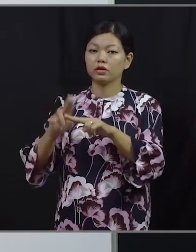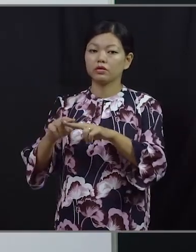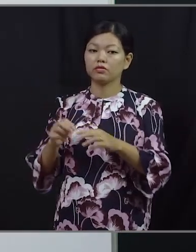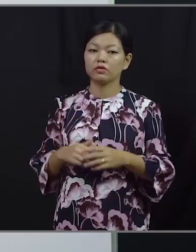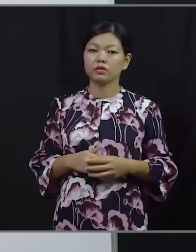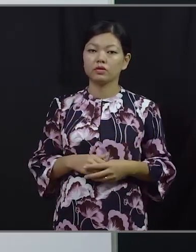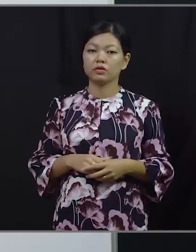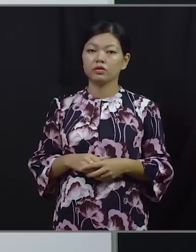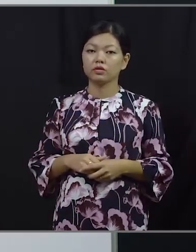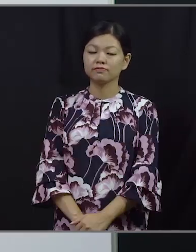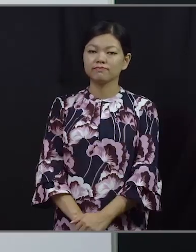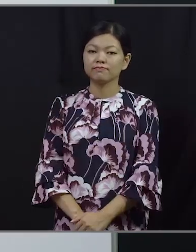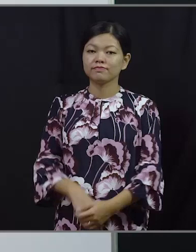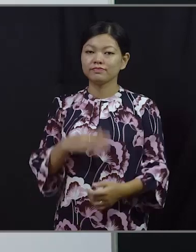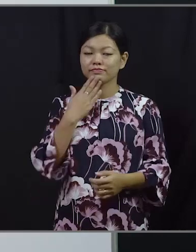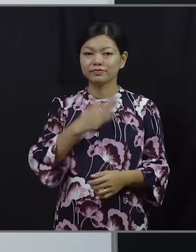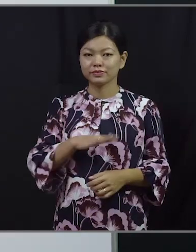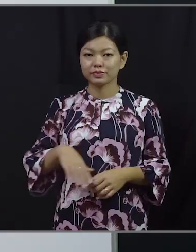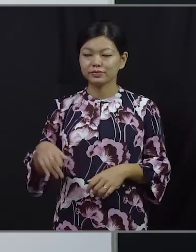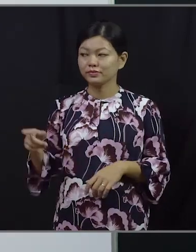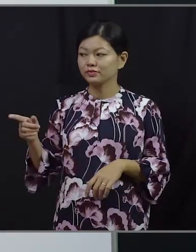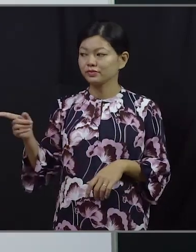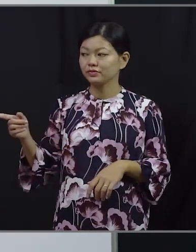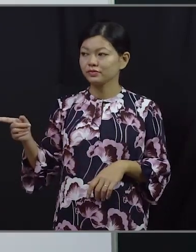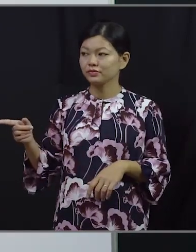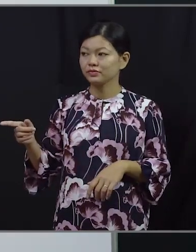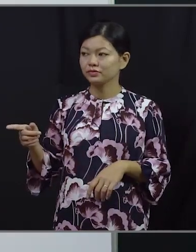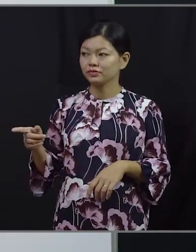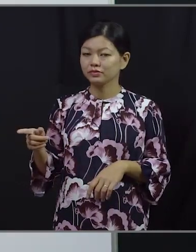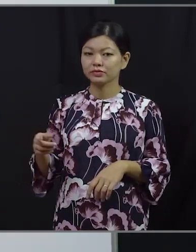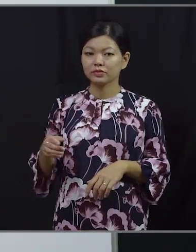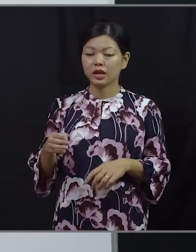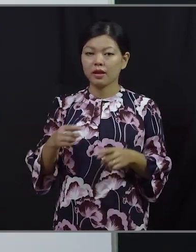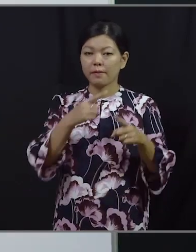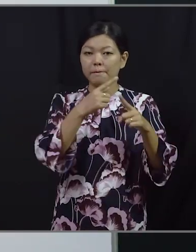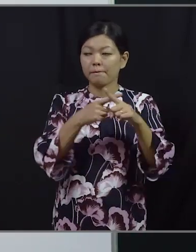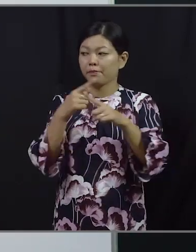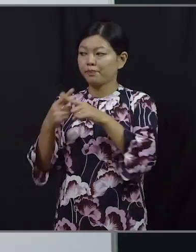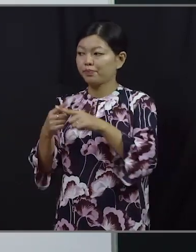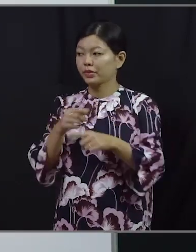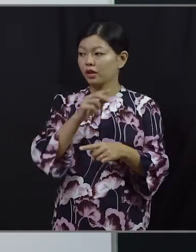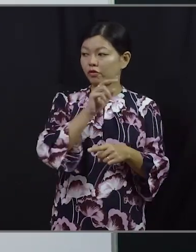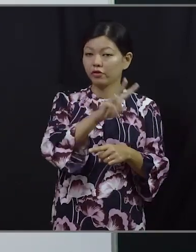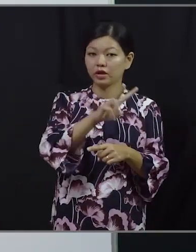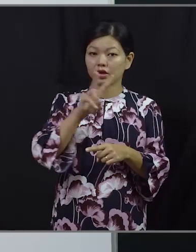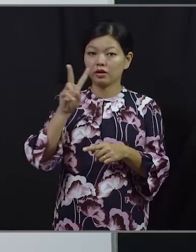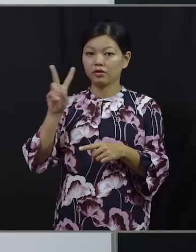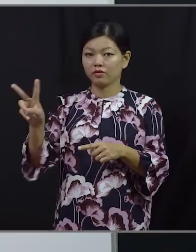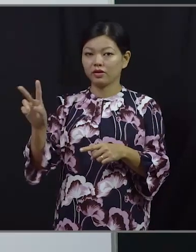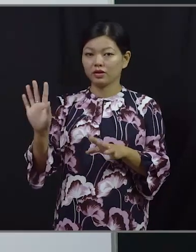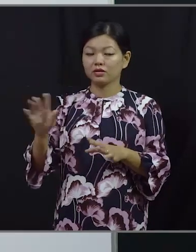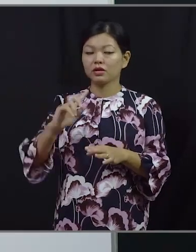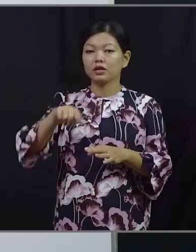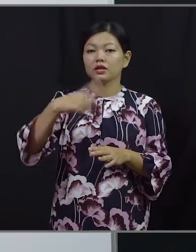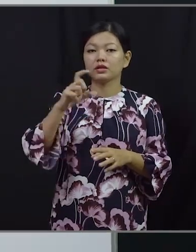So, okay, dear students, so this one, okay, we'll multiply with V on both sides, okay? So in my next class, I'll derive this expression,